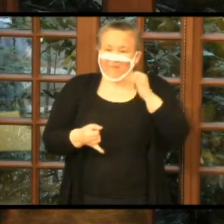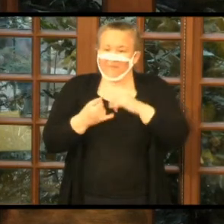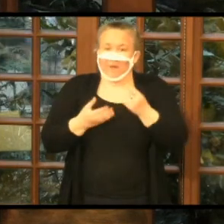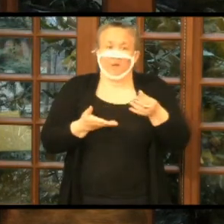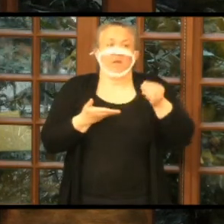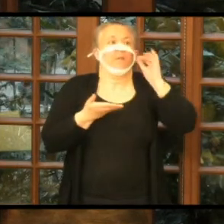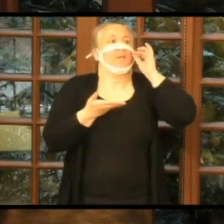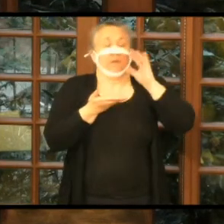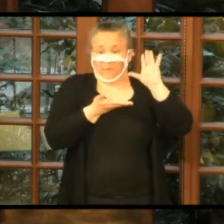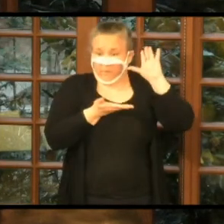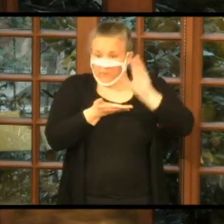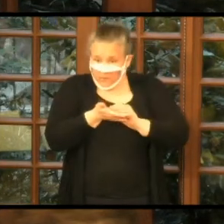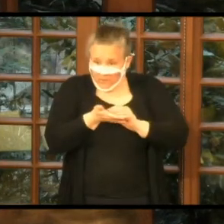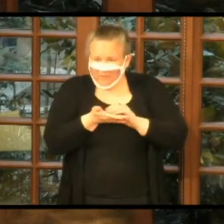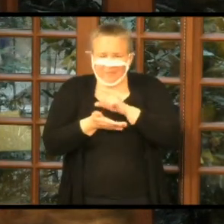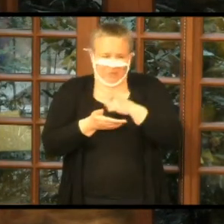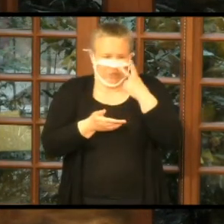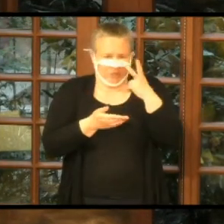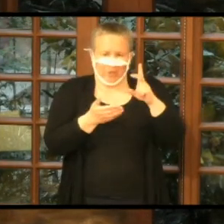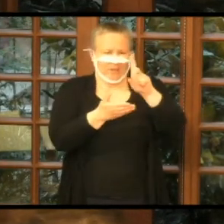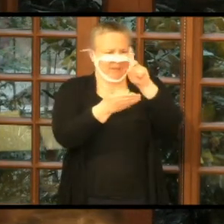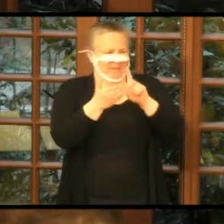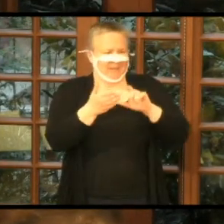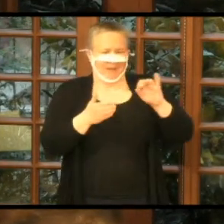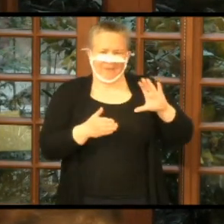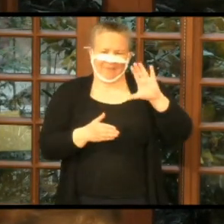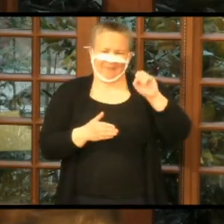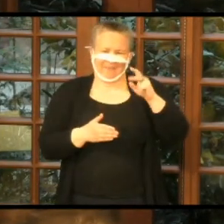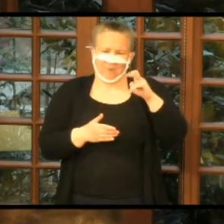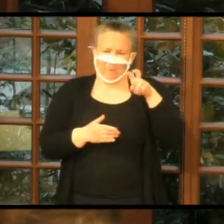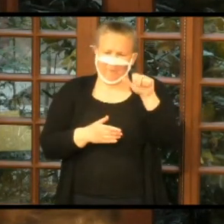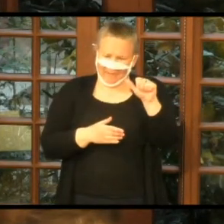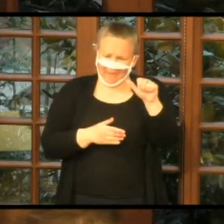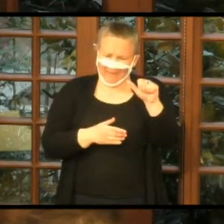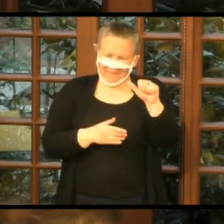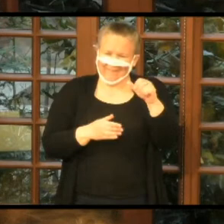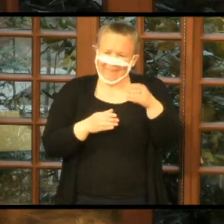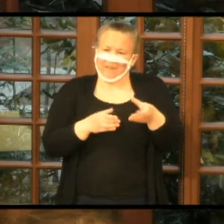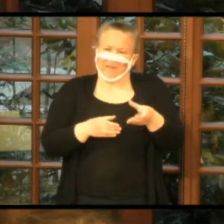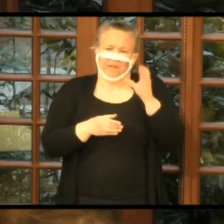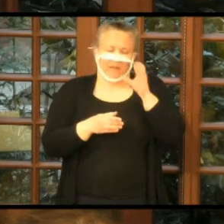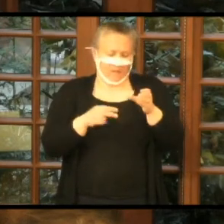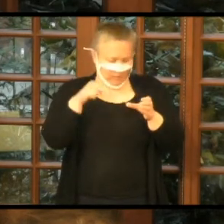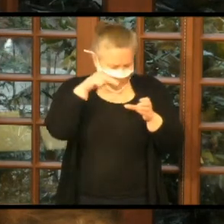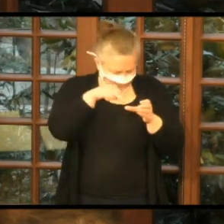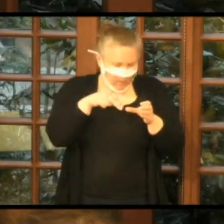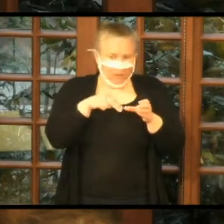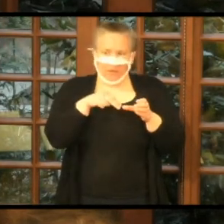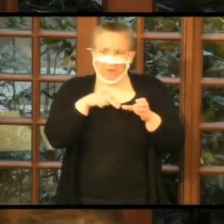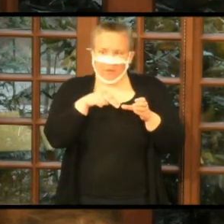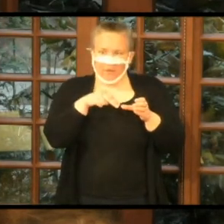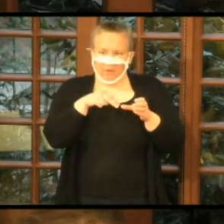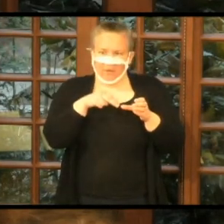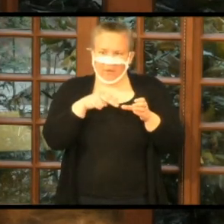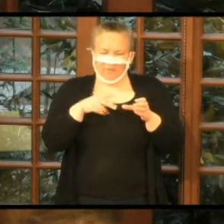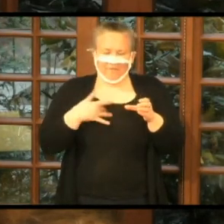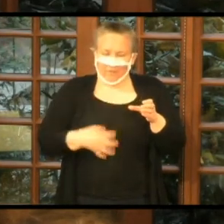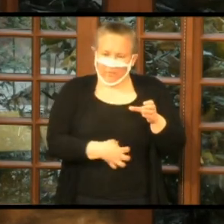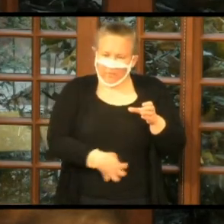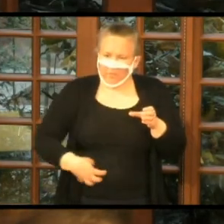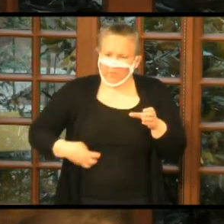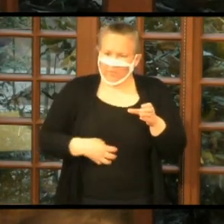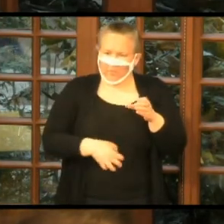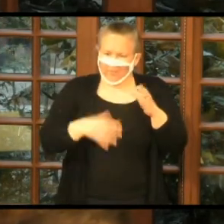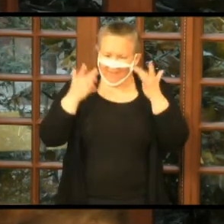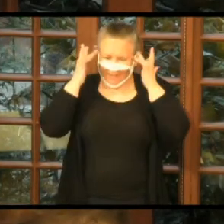swallow, she saw a design of Cassiopeia in the bottom of the cup. Then a wave of nausea and